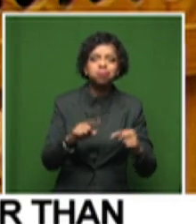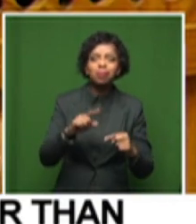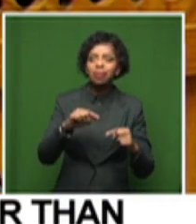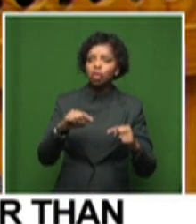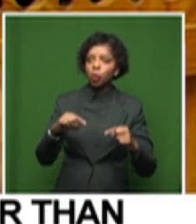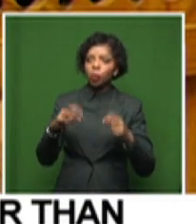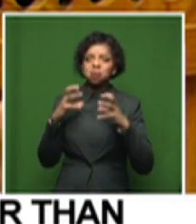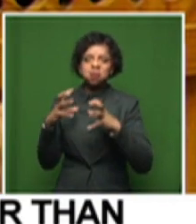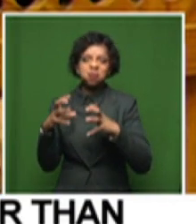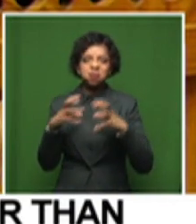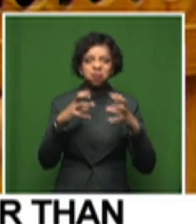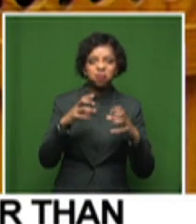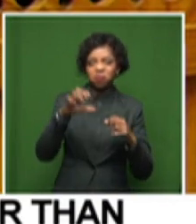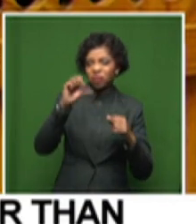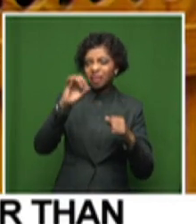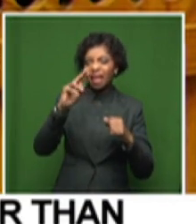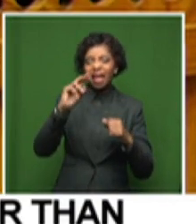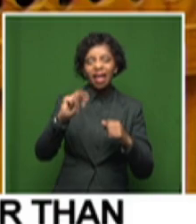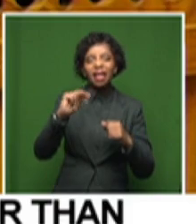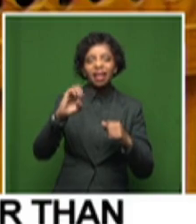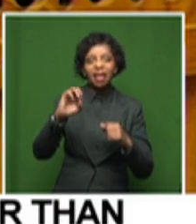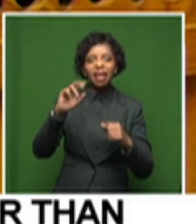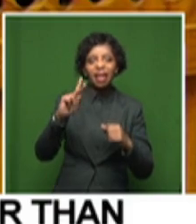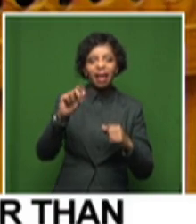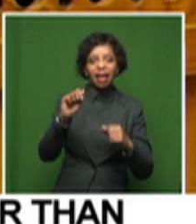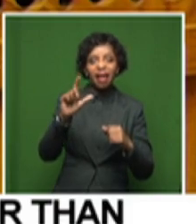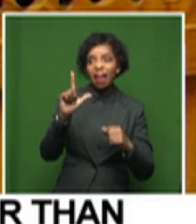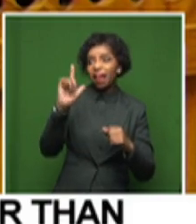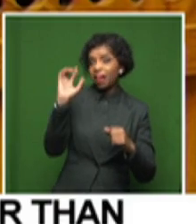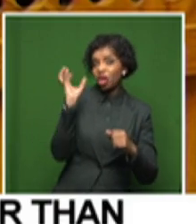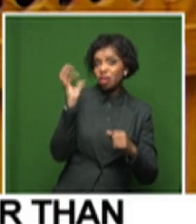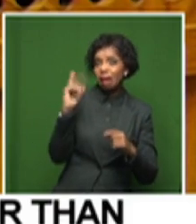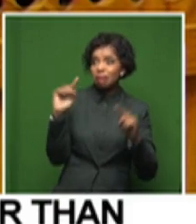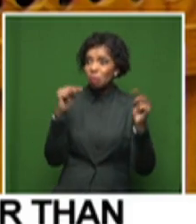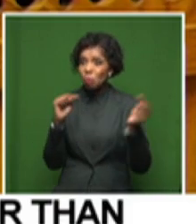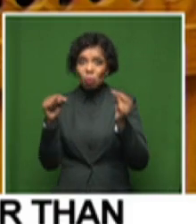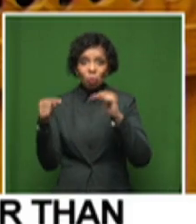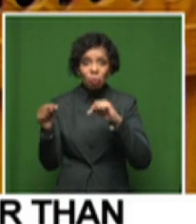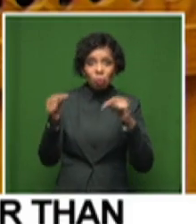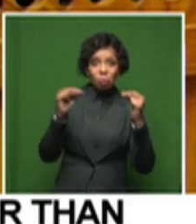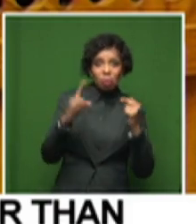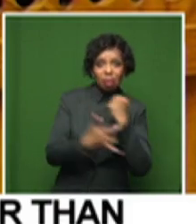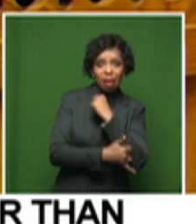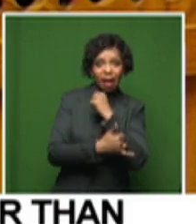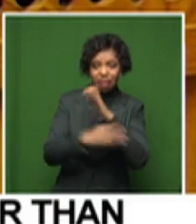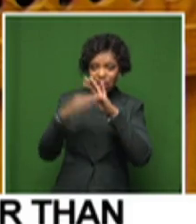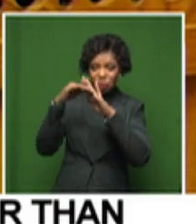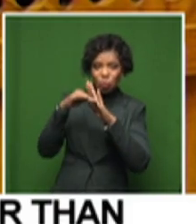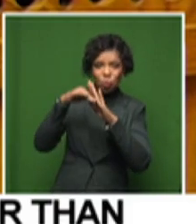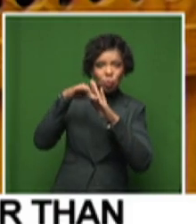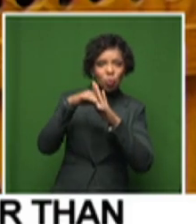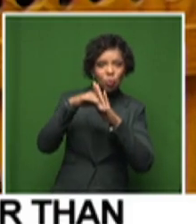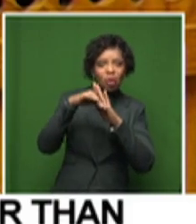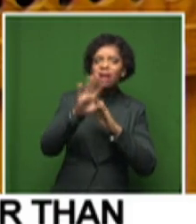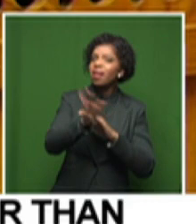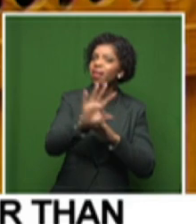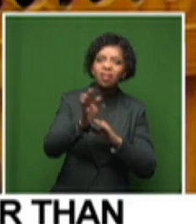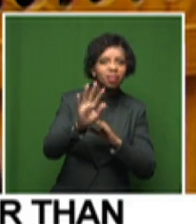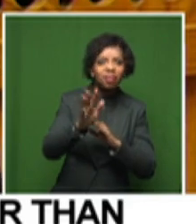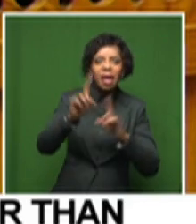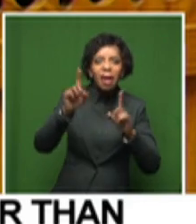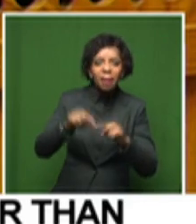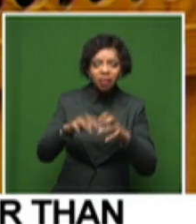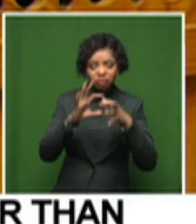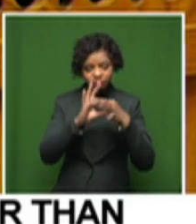everywhere, creating a sense of a country that's about to collapse. We must avoid that and all work together